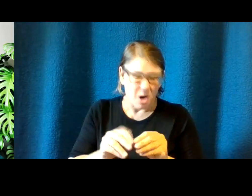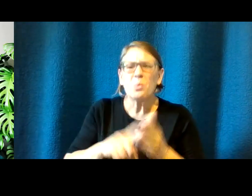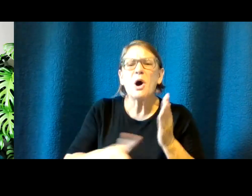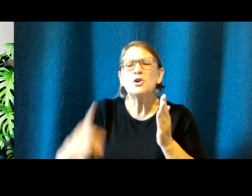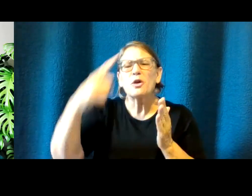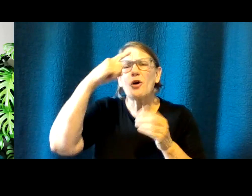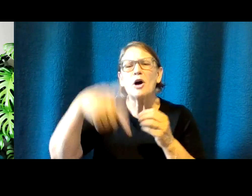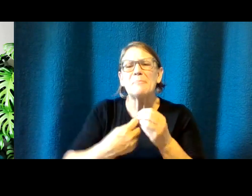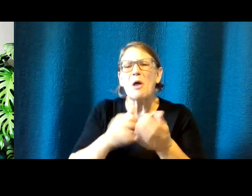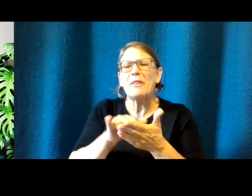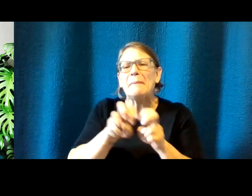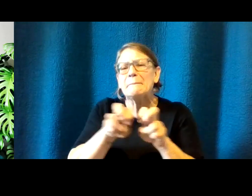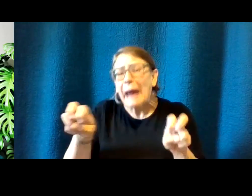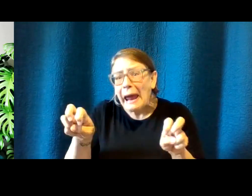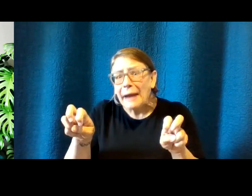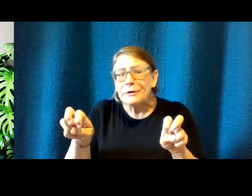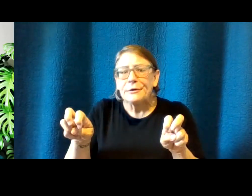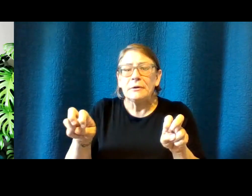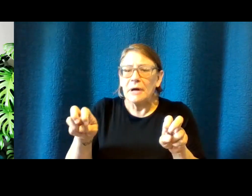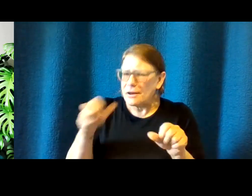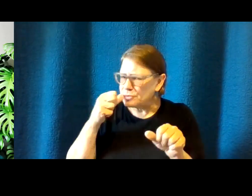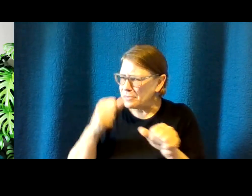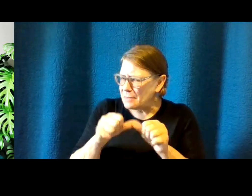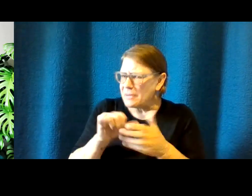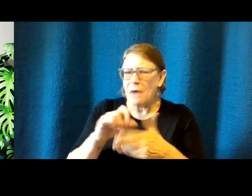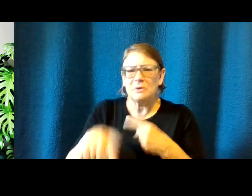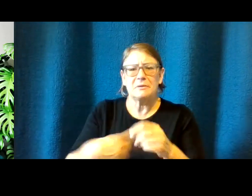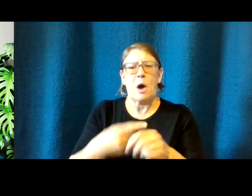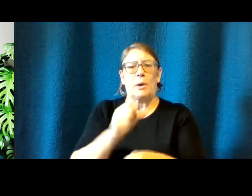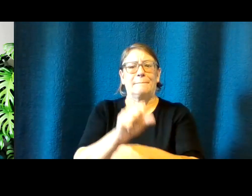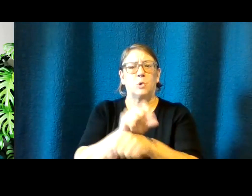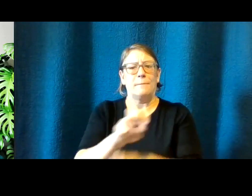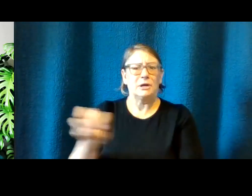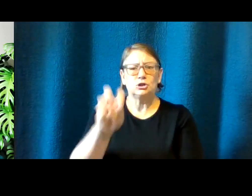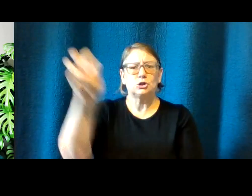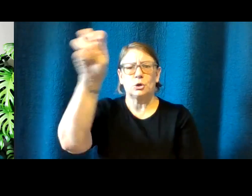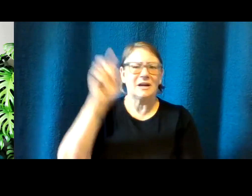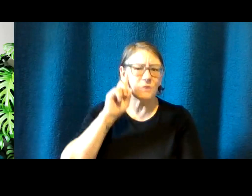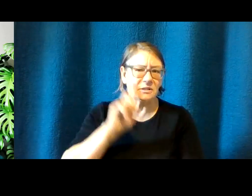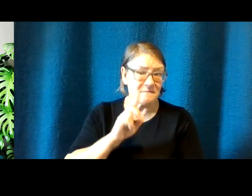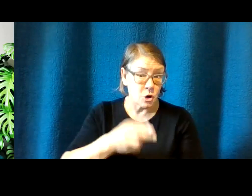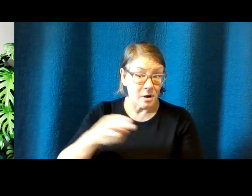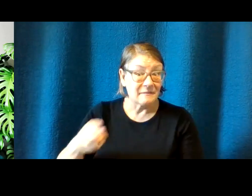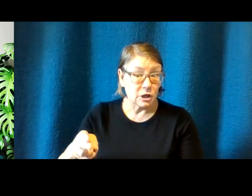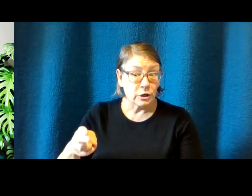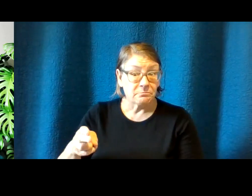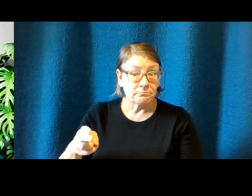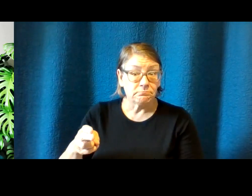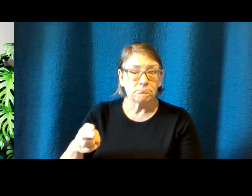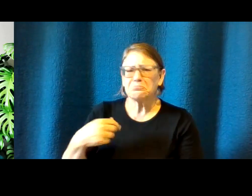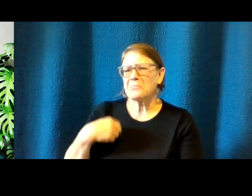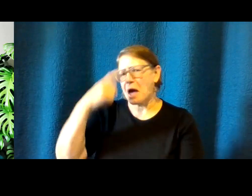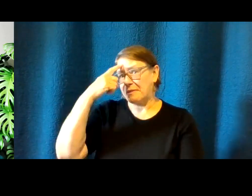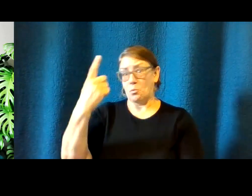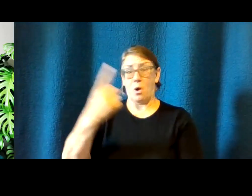the webinar. And again, the webinar was on employment journeys of the deaf and hard of hearing. I think one